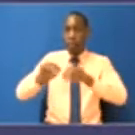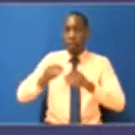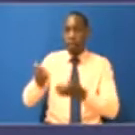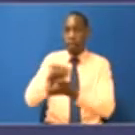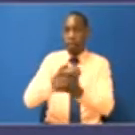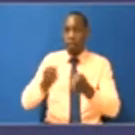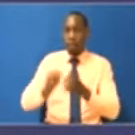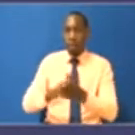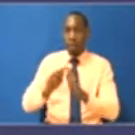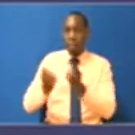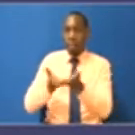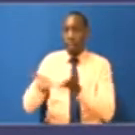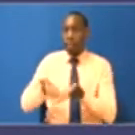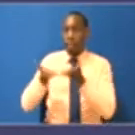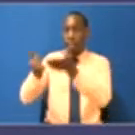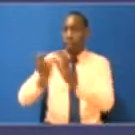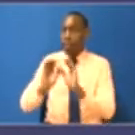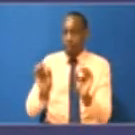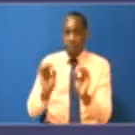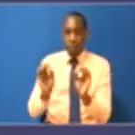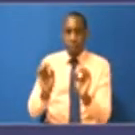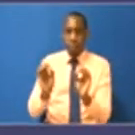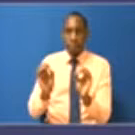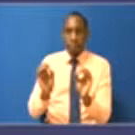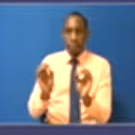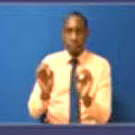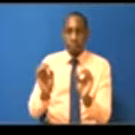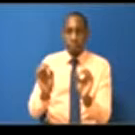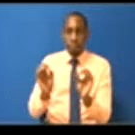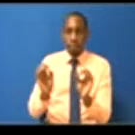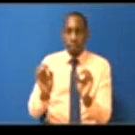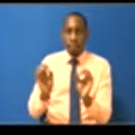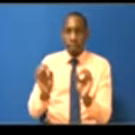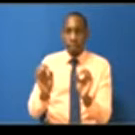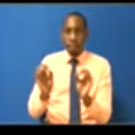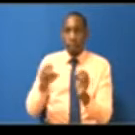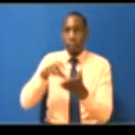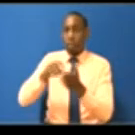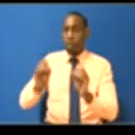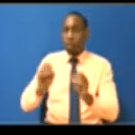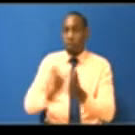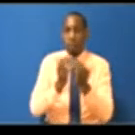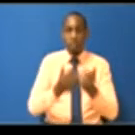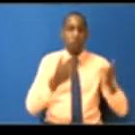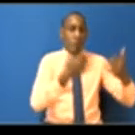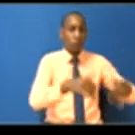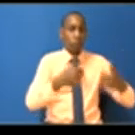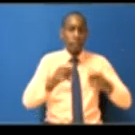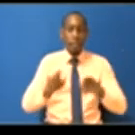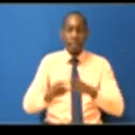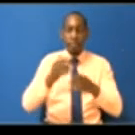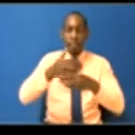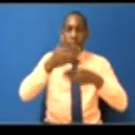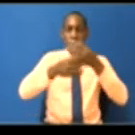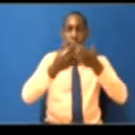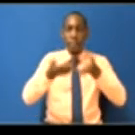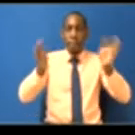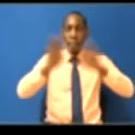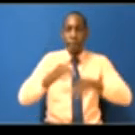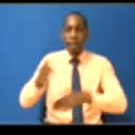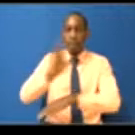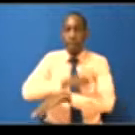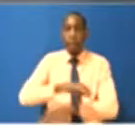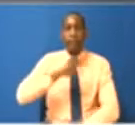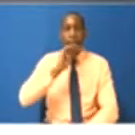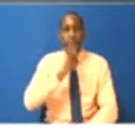economy without getting a service that you know have no place for the children to play whose buildings collapse every day and